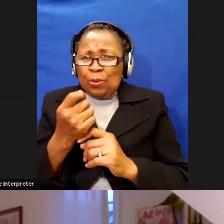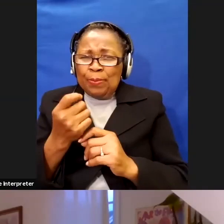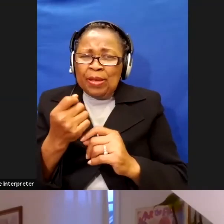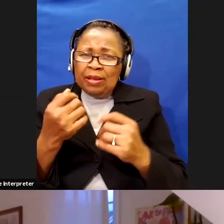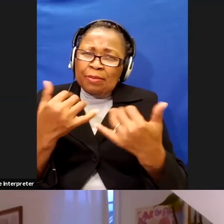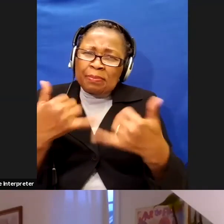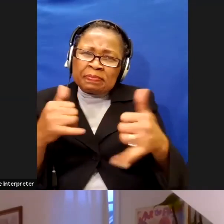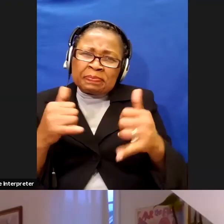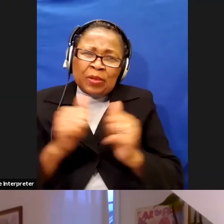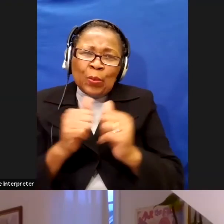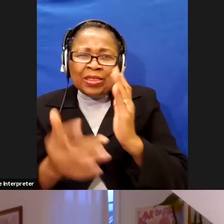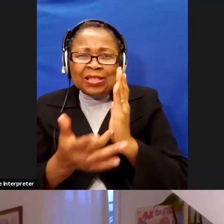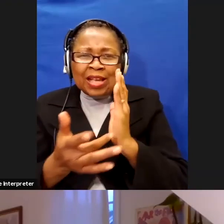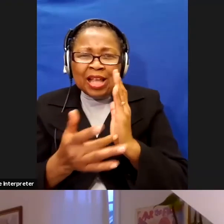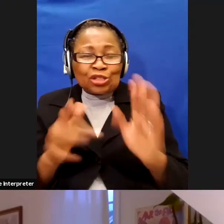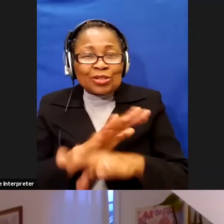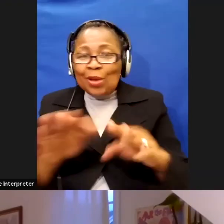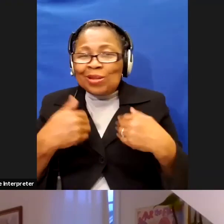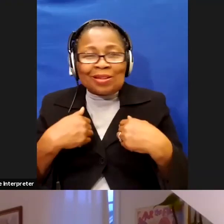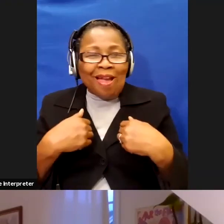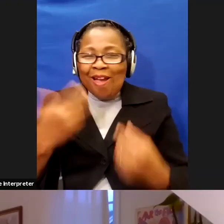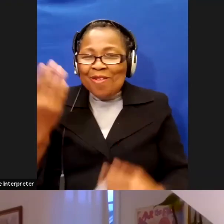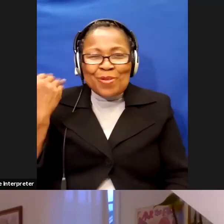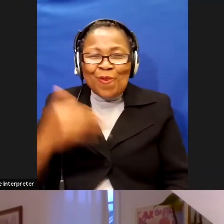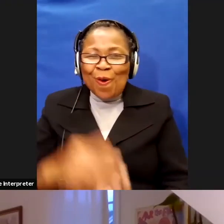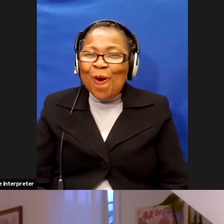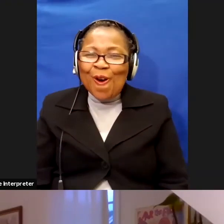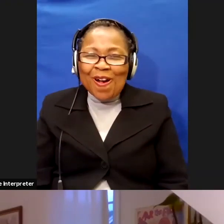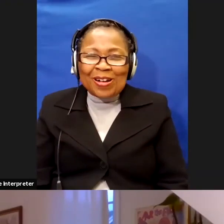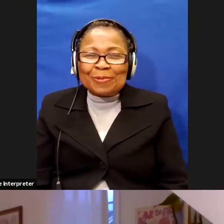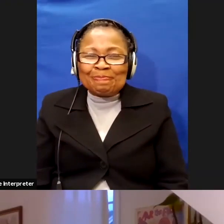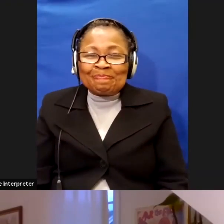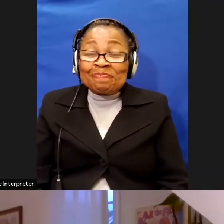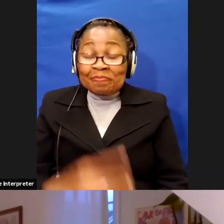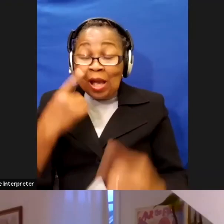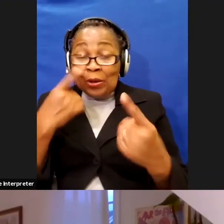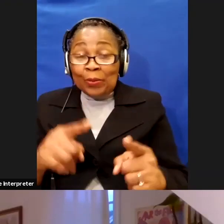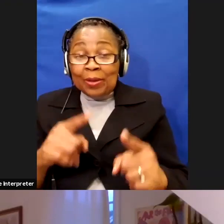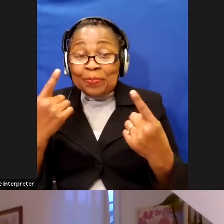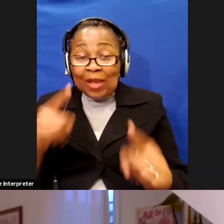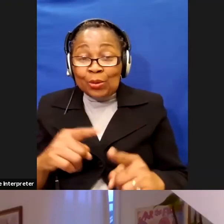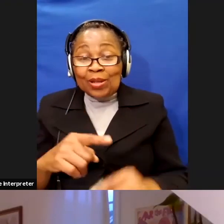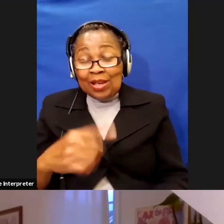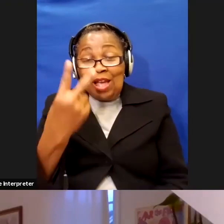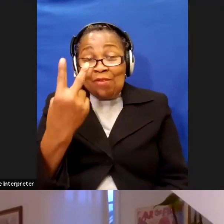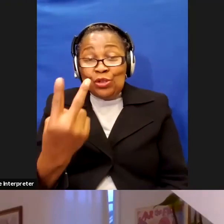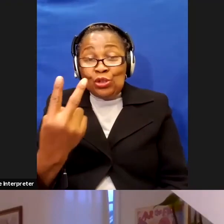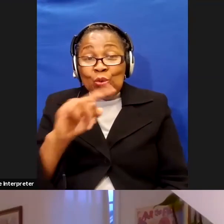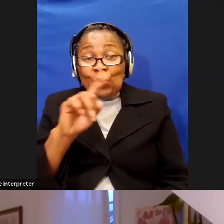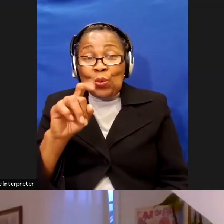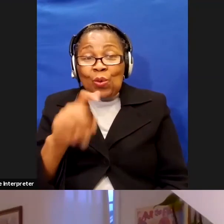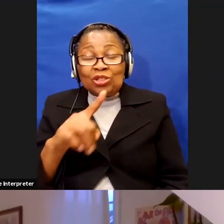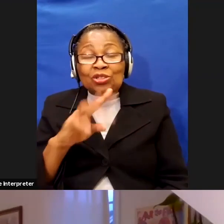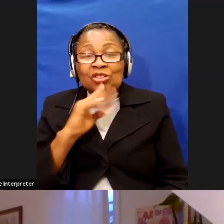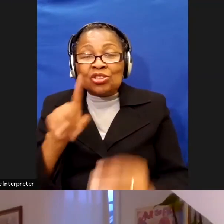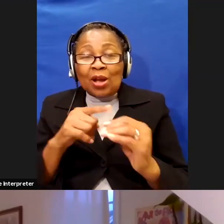technology that we didn't have before. I agree. I have two questions that I think are talking about